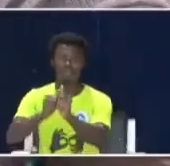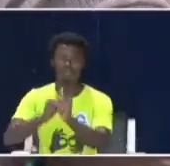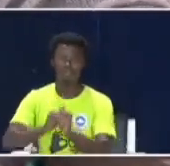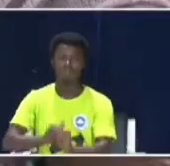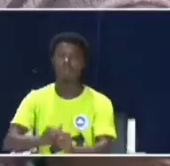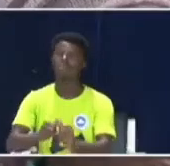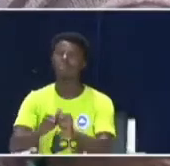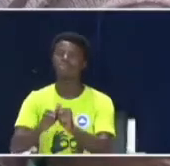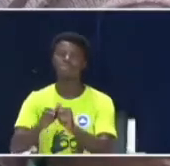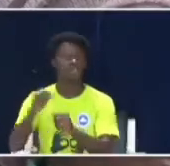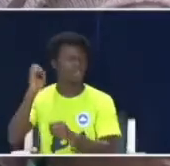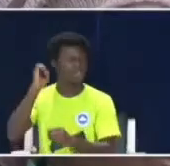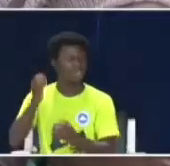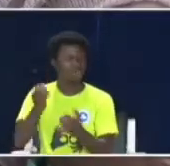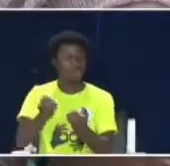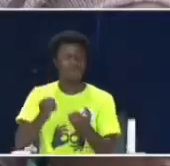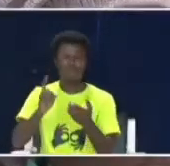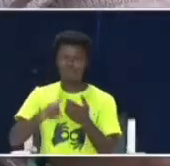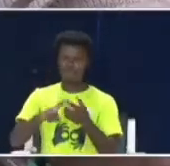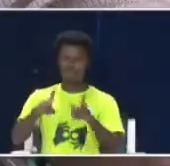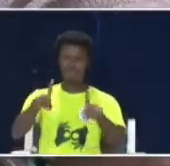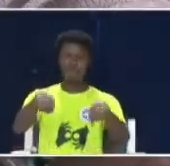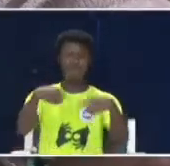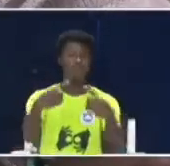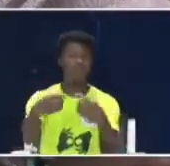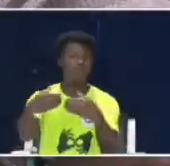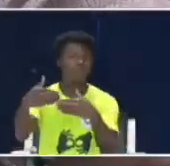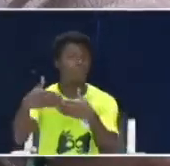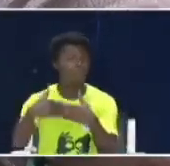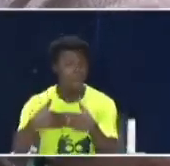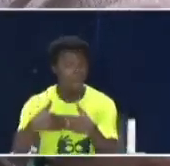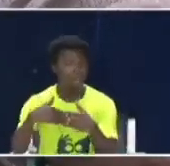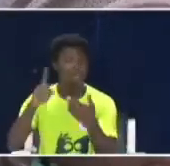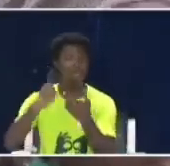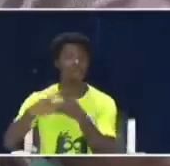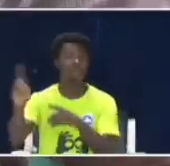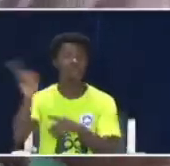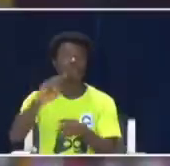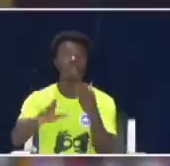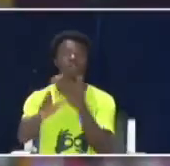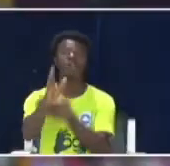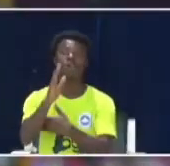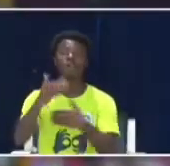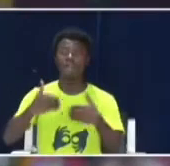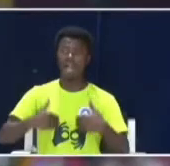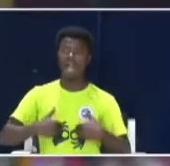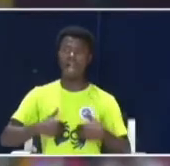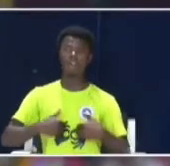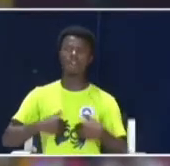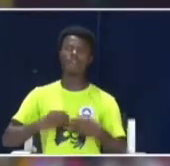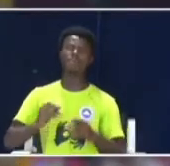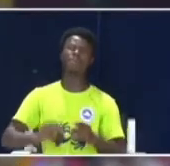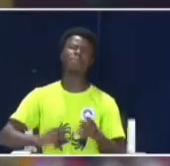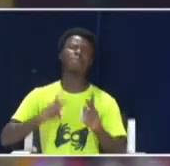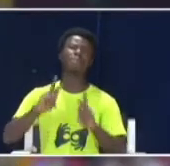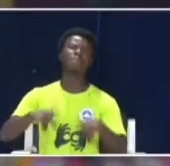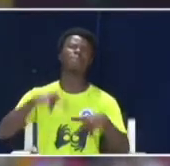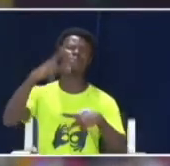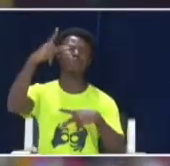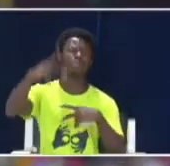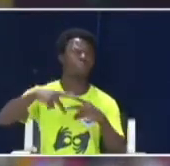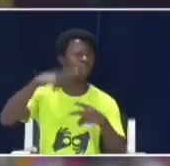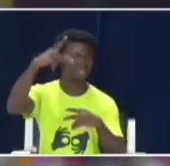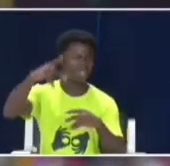He wanted to go back to where God has already promoted him. O fe pada